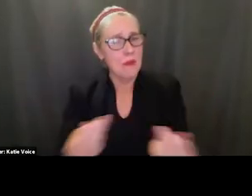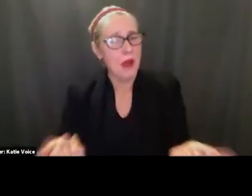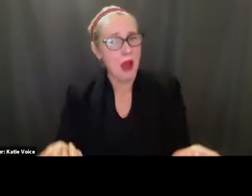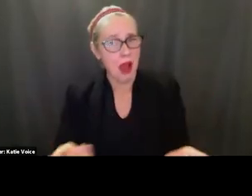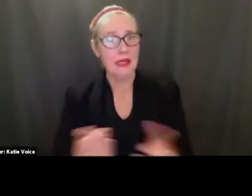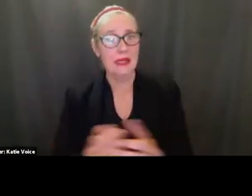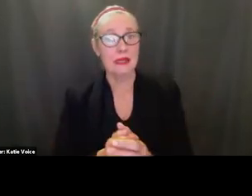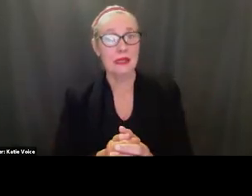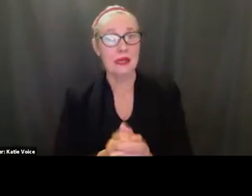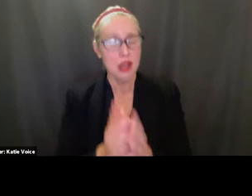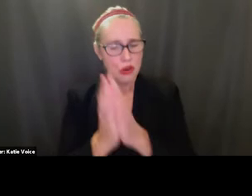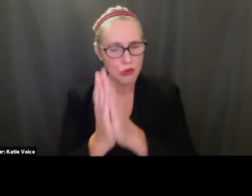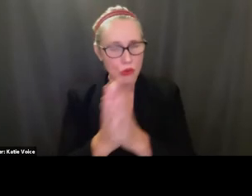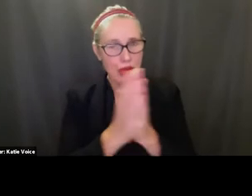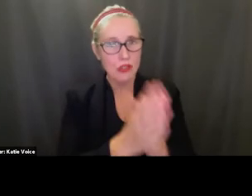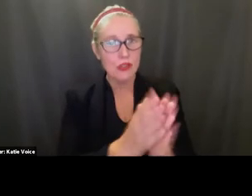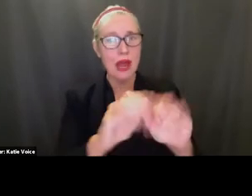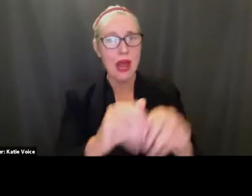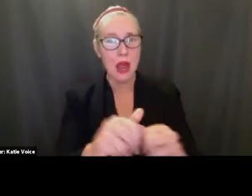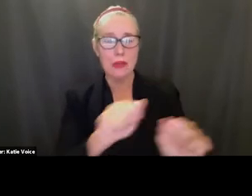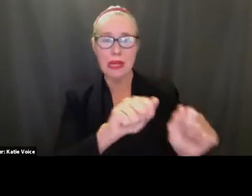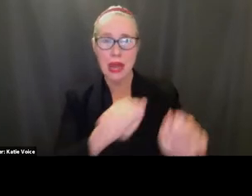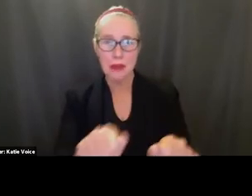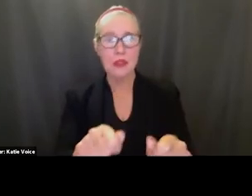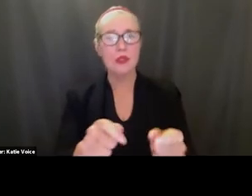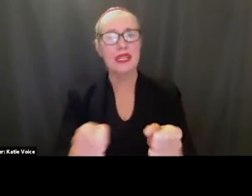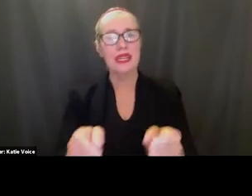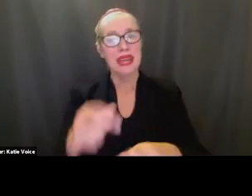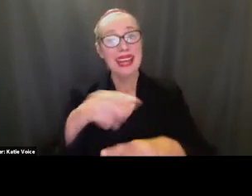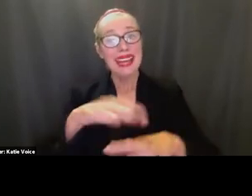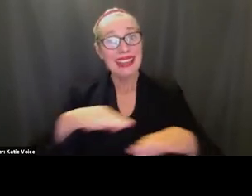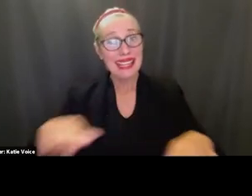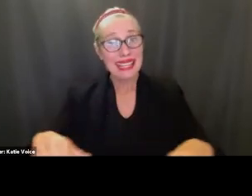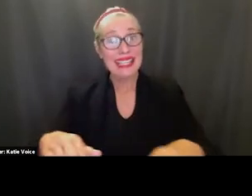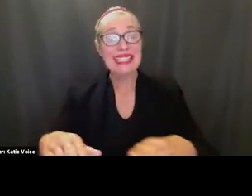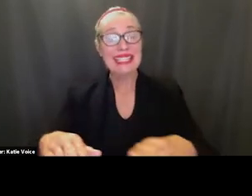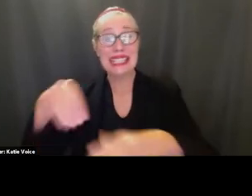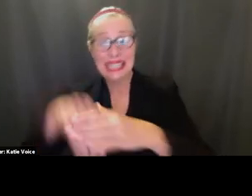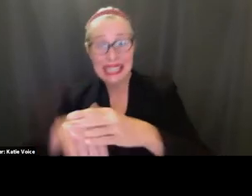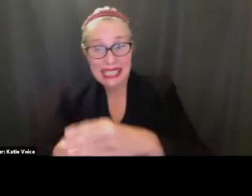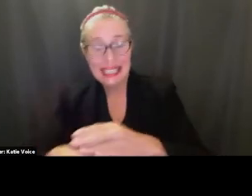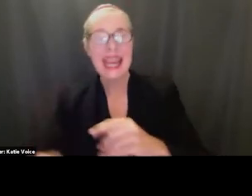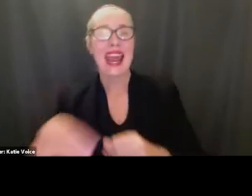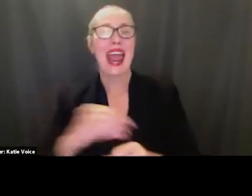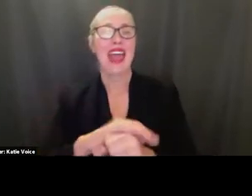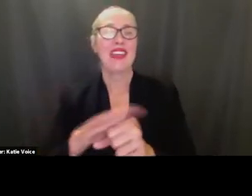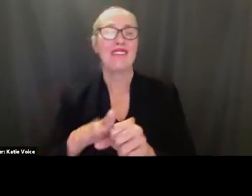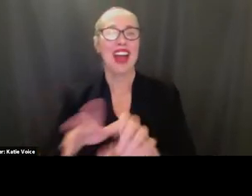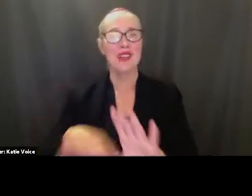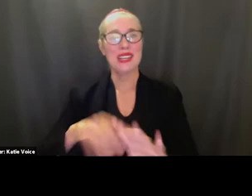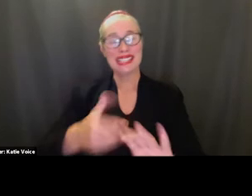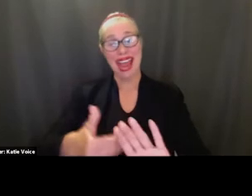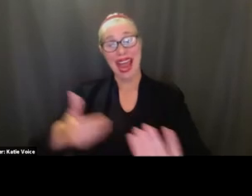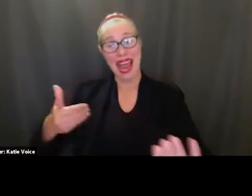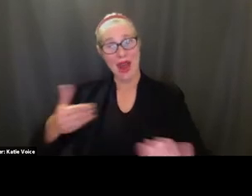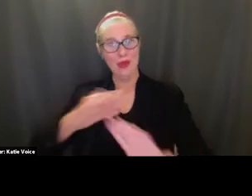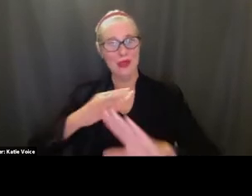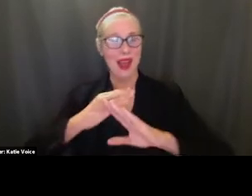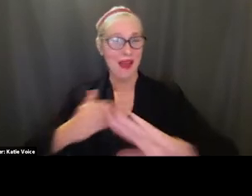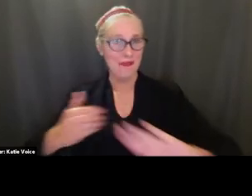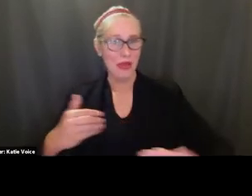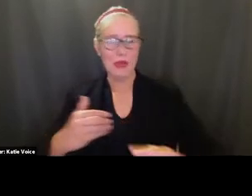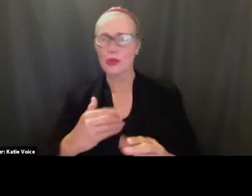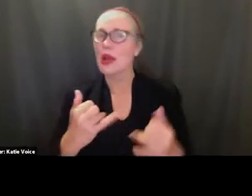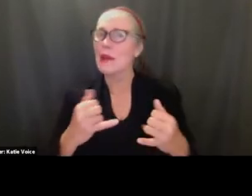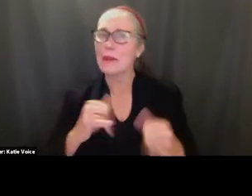would like to congratulate you on how you have been able to keep the kids in and the virus out of the schools during this challenging period some data you have yet to